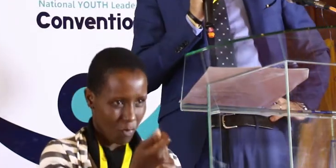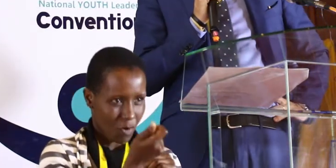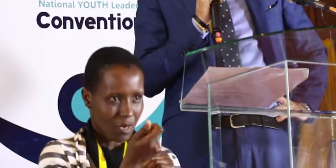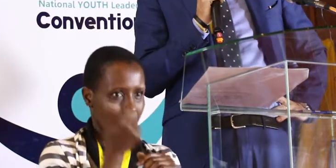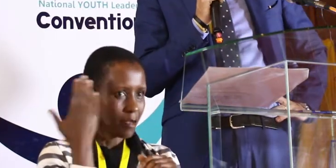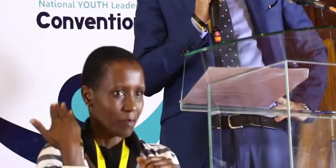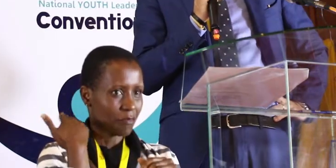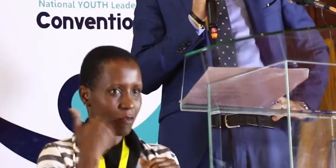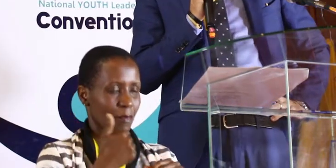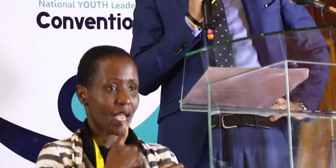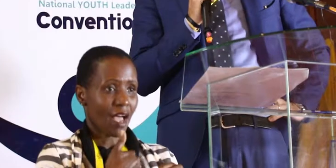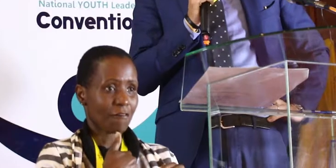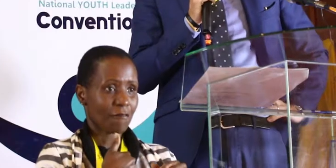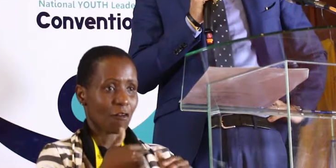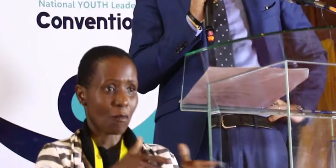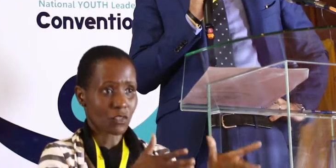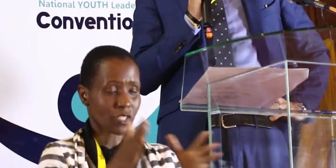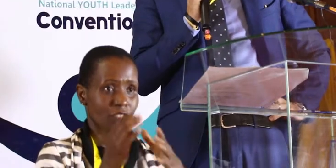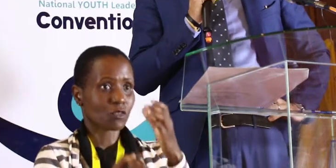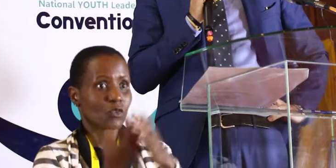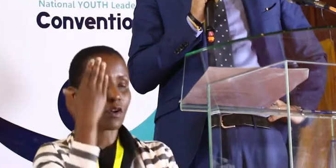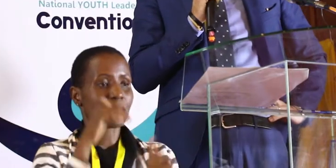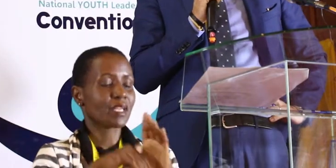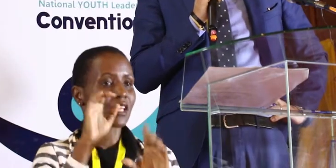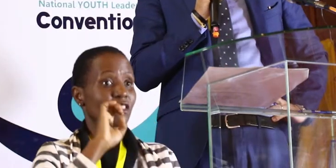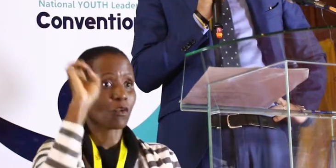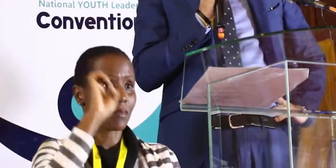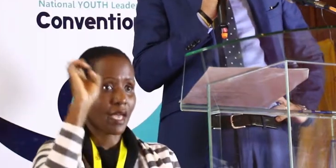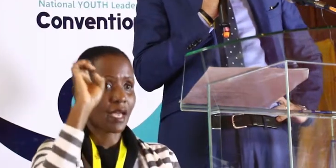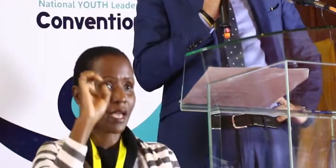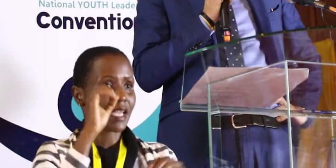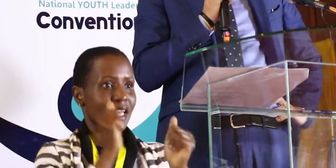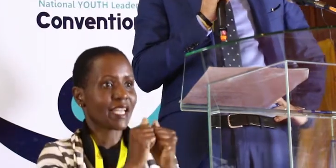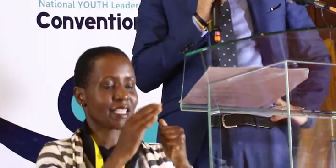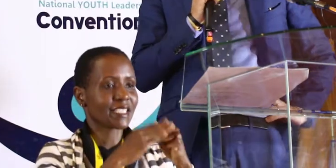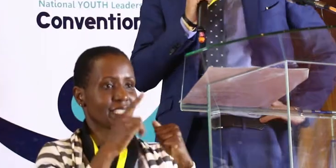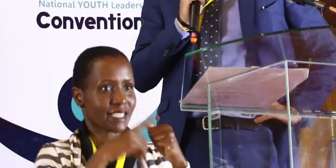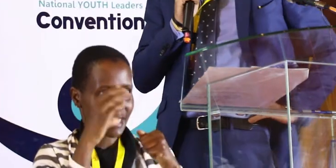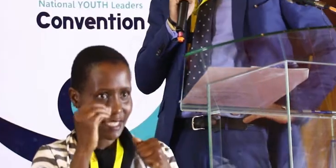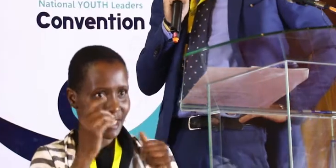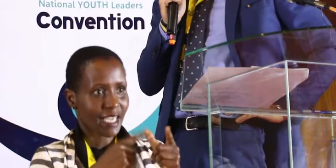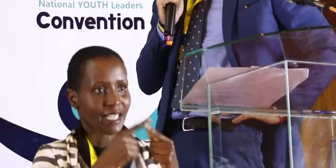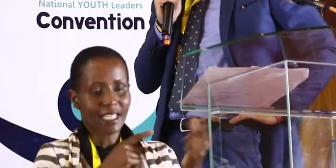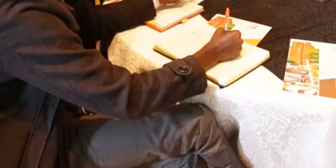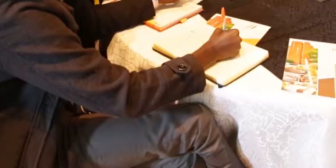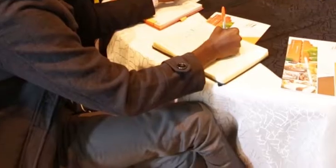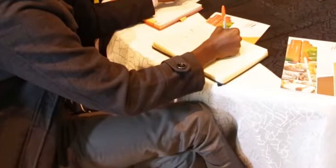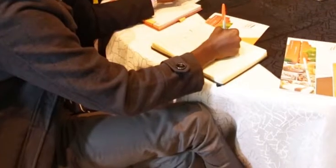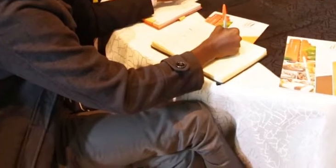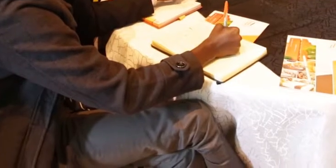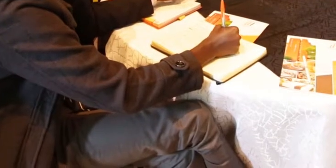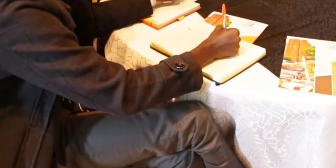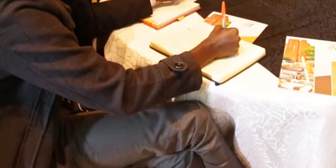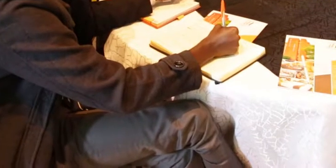was privileged to grow up in Ethiopia in the 60s and then go to school in Kenya, 79 to